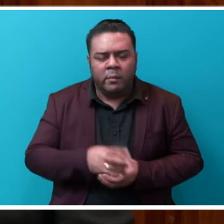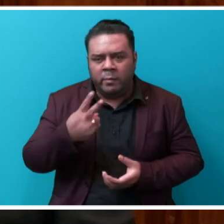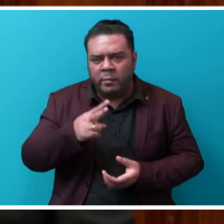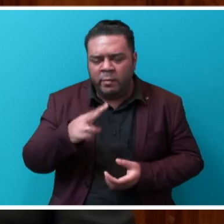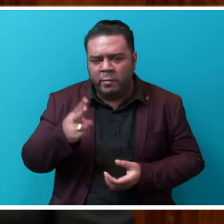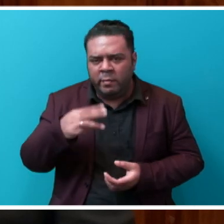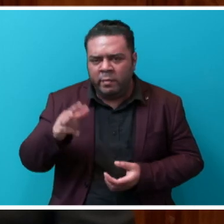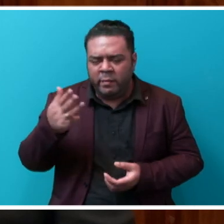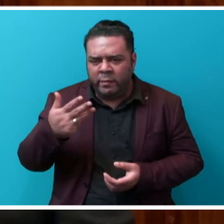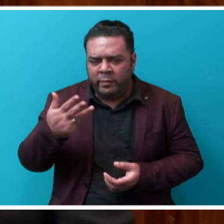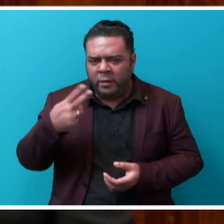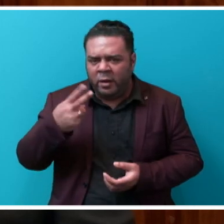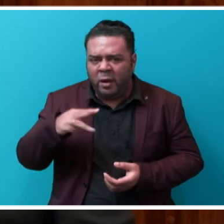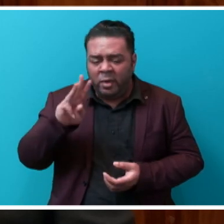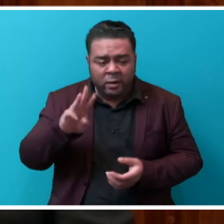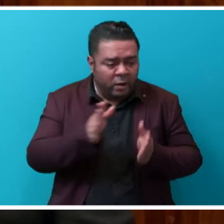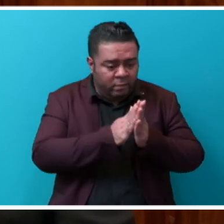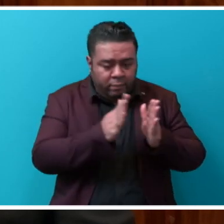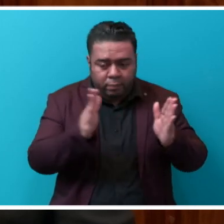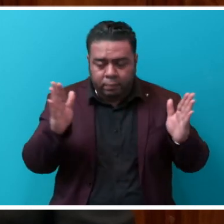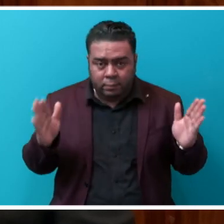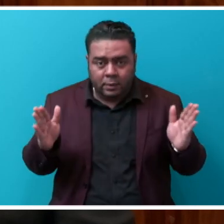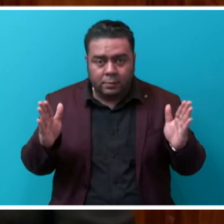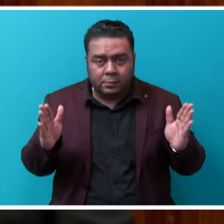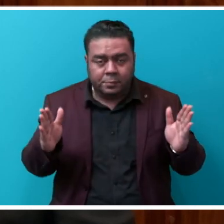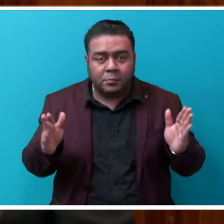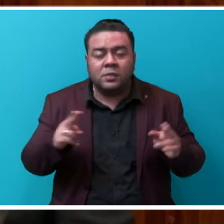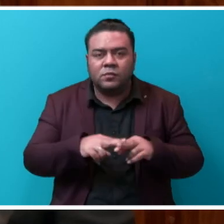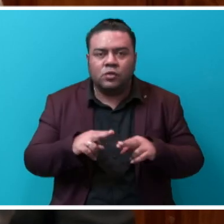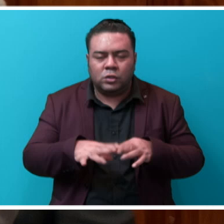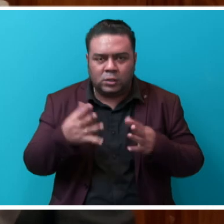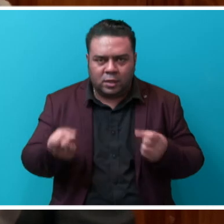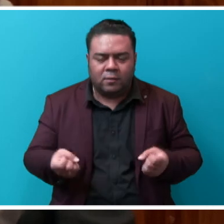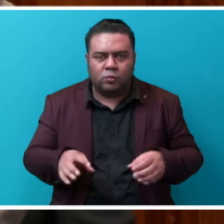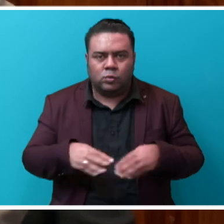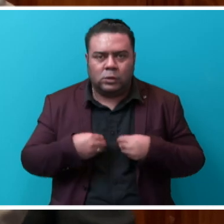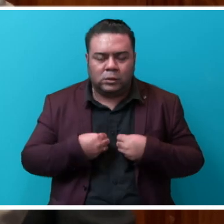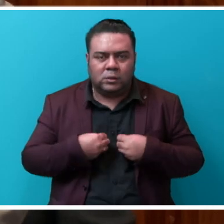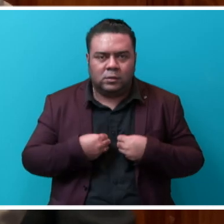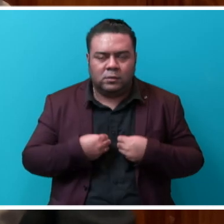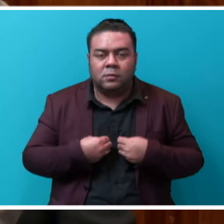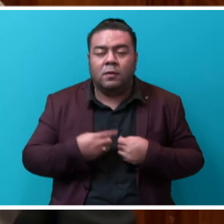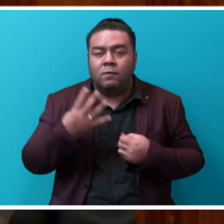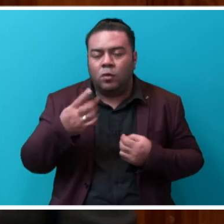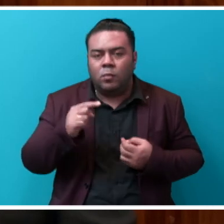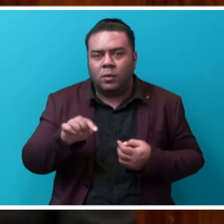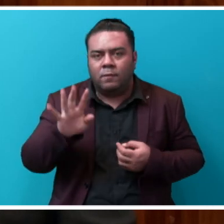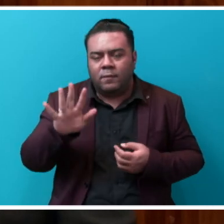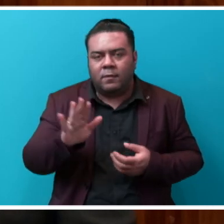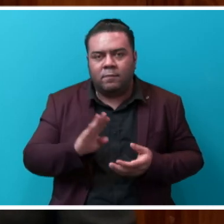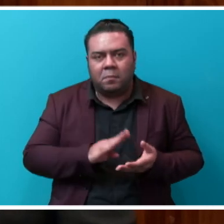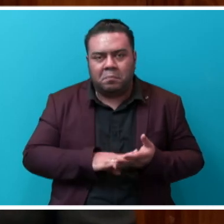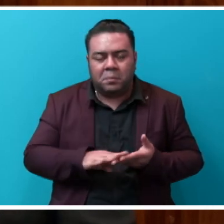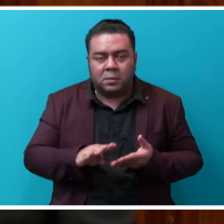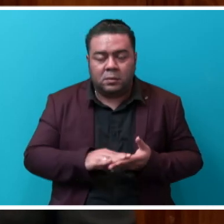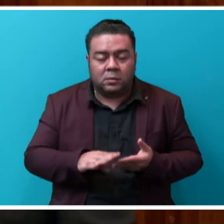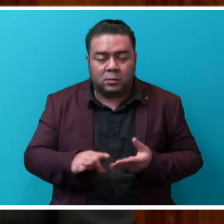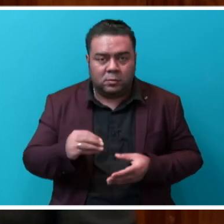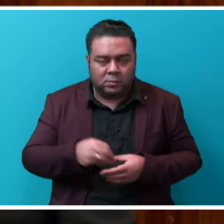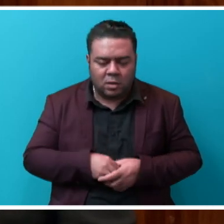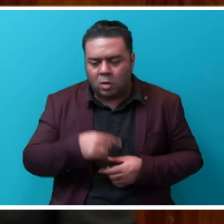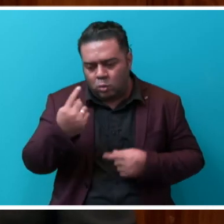and 2023 alone, Honourable Speaker, Fiji has received a staggering 4.5 billion in remittances